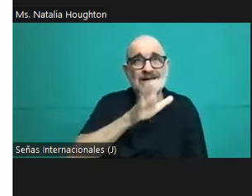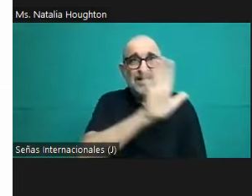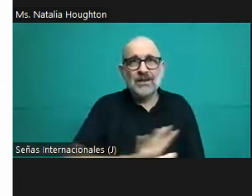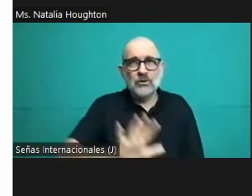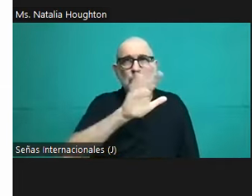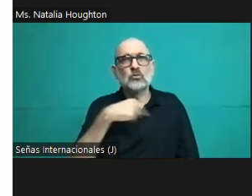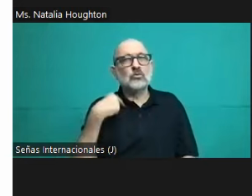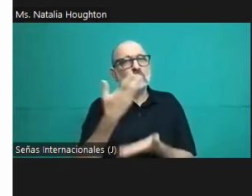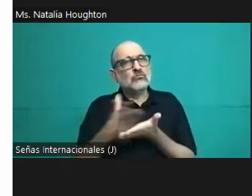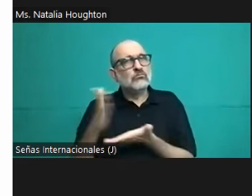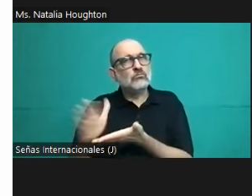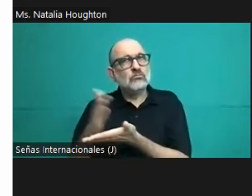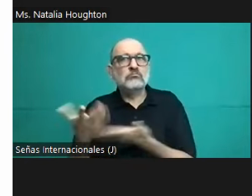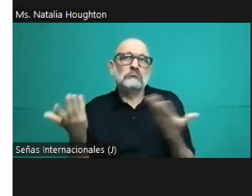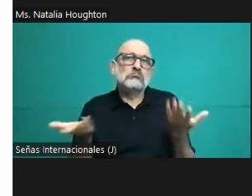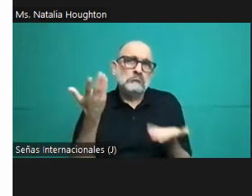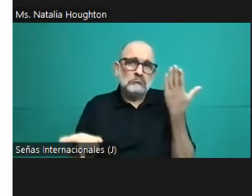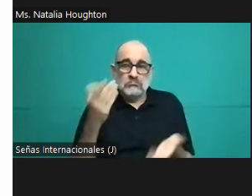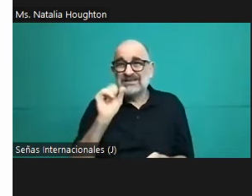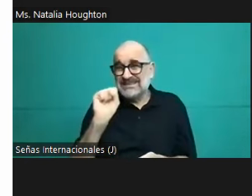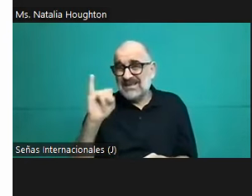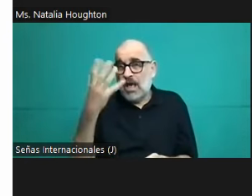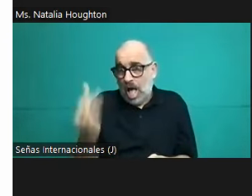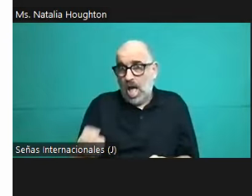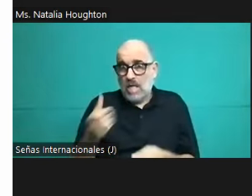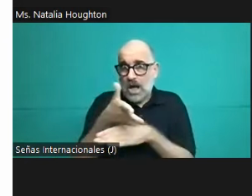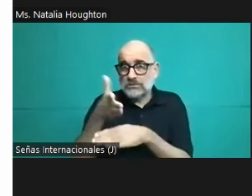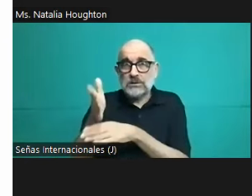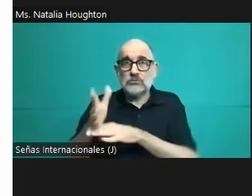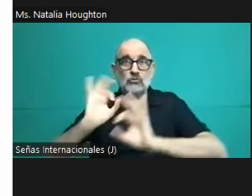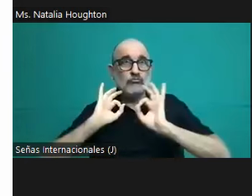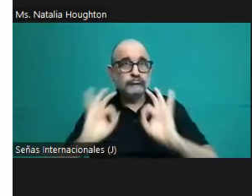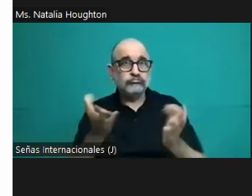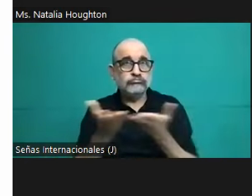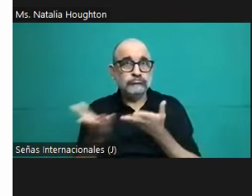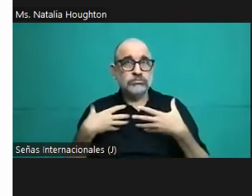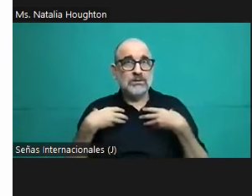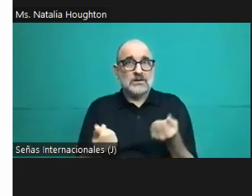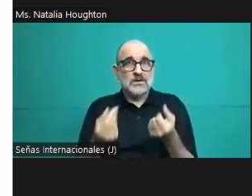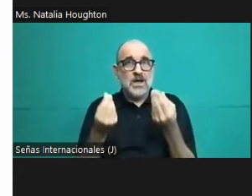15 countries. It's a subgroup of these countries. It's almost a third part of the